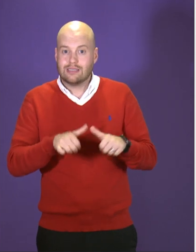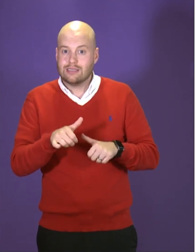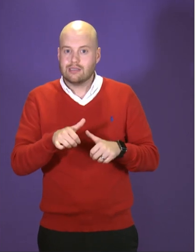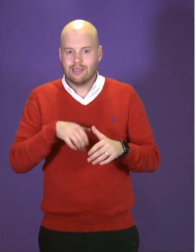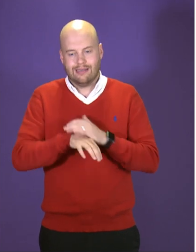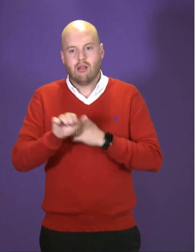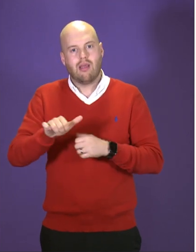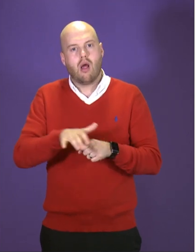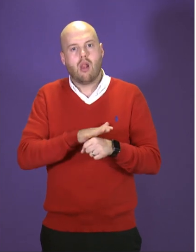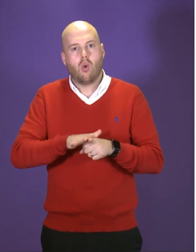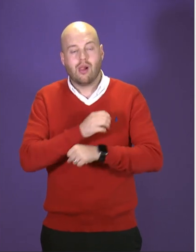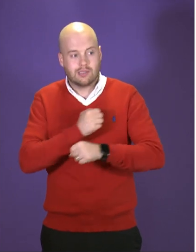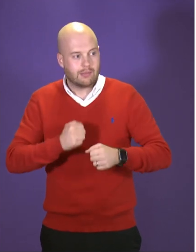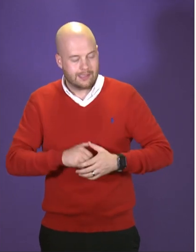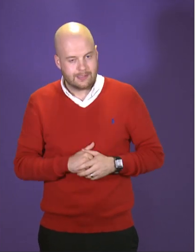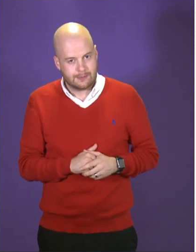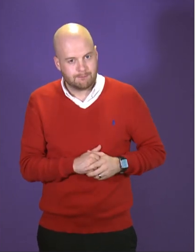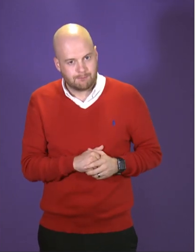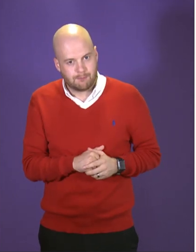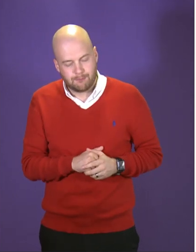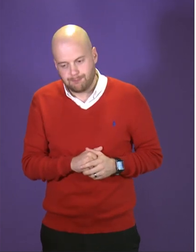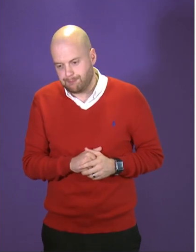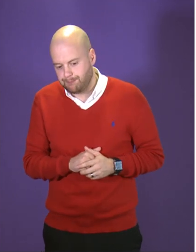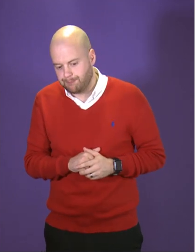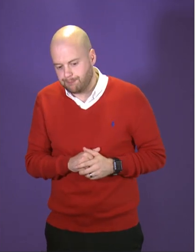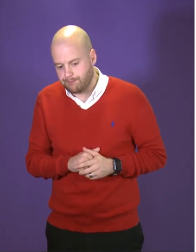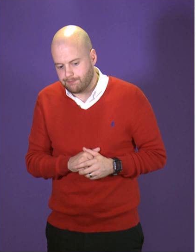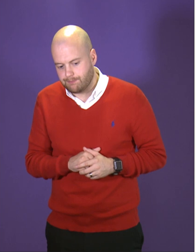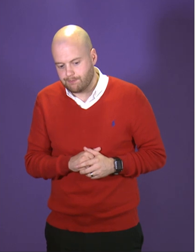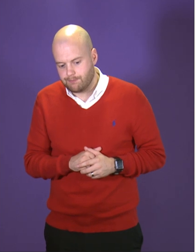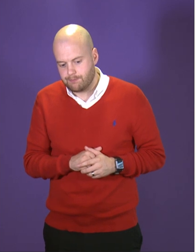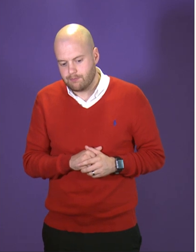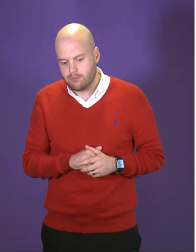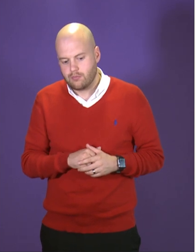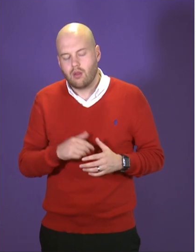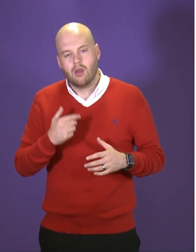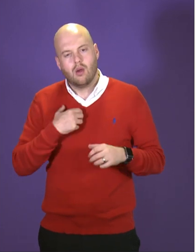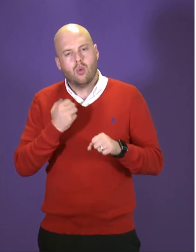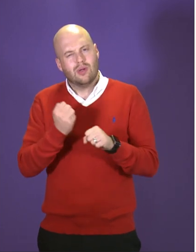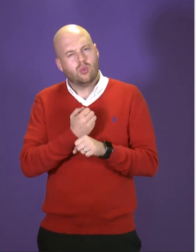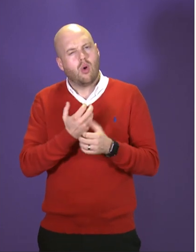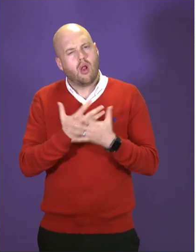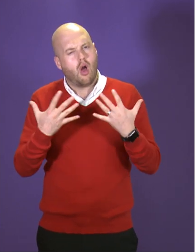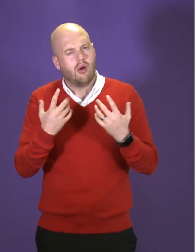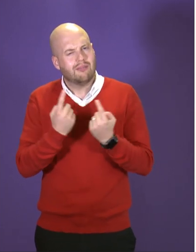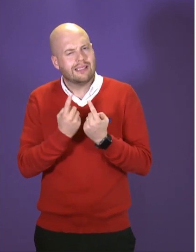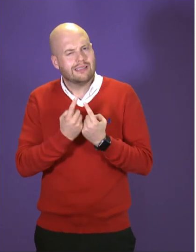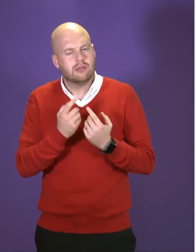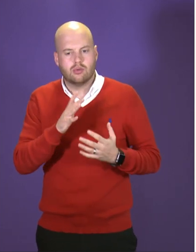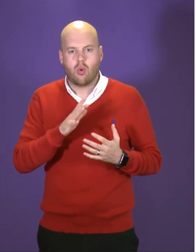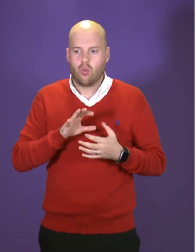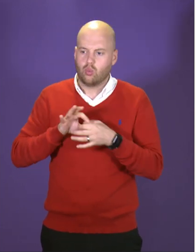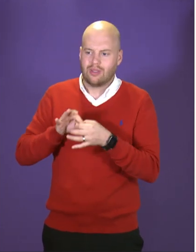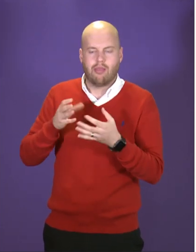their local spaces. And what we do, I can mention, we do a lot of things, and together with the Ministry